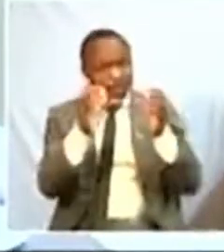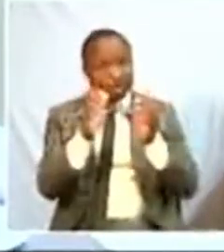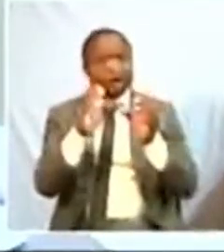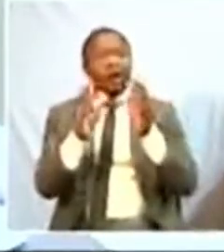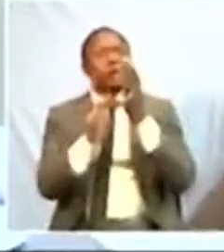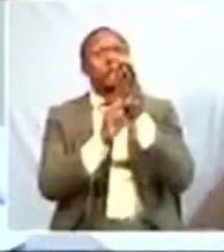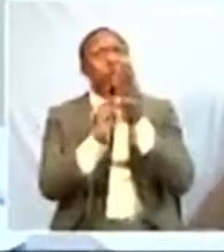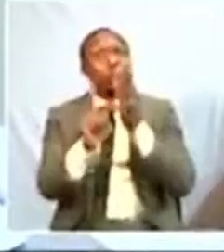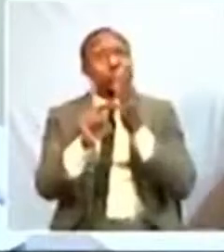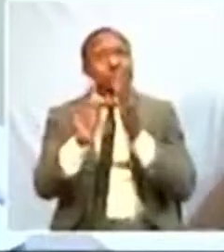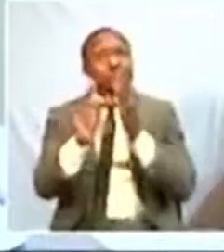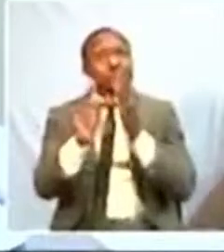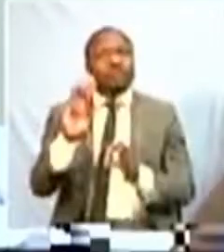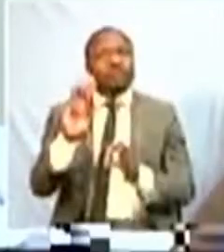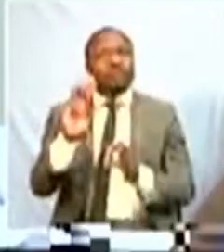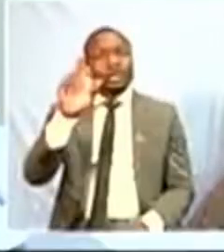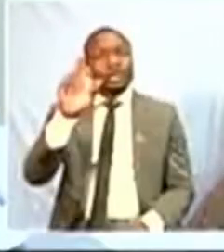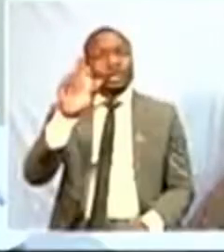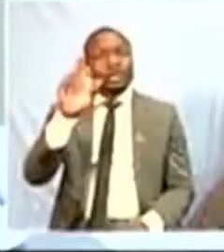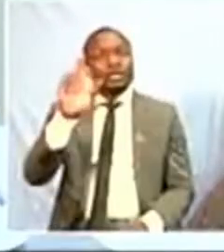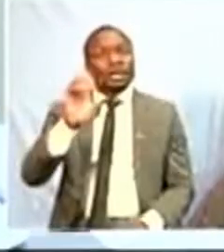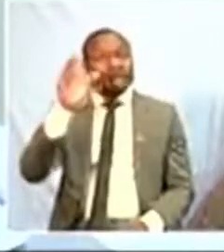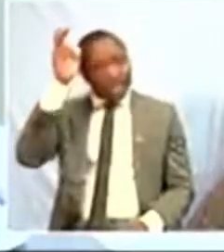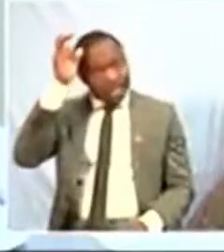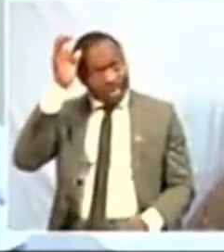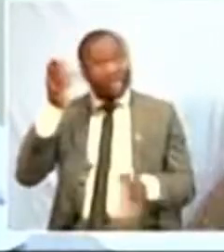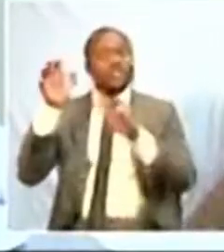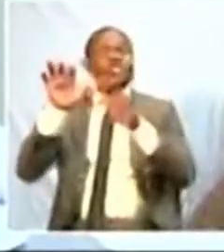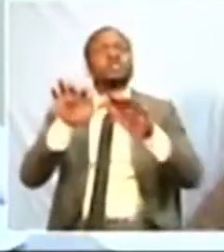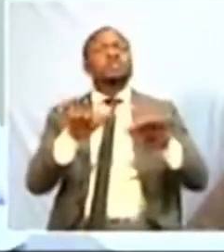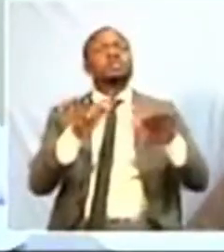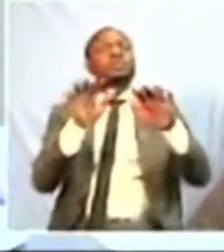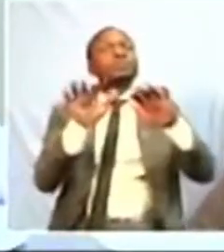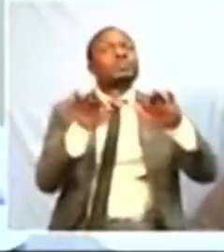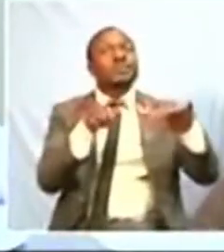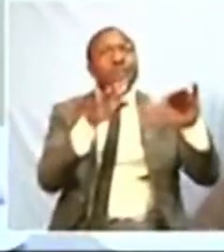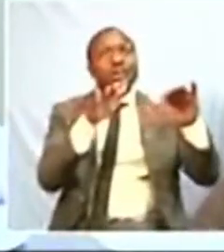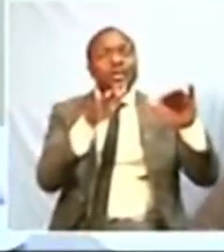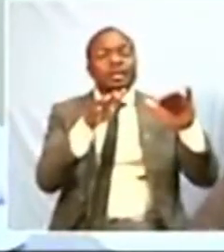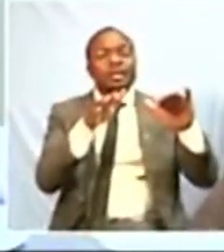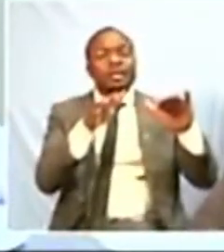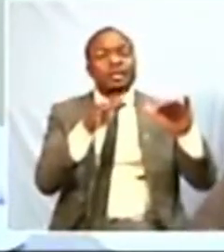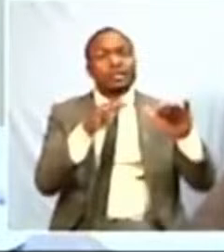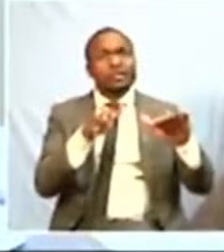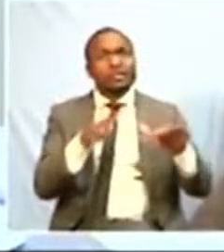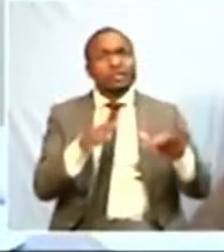Kwacha, Usakiri, Nkana, Chimwemwe, and